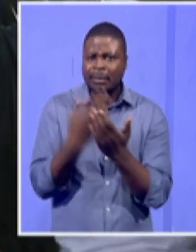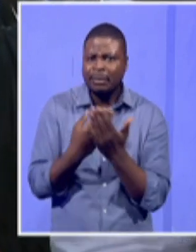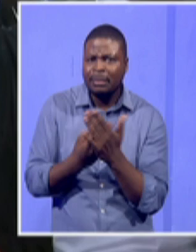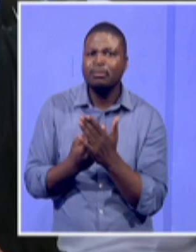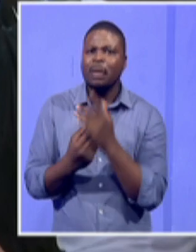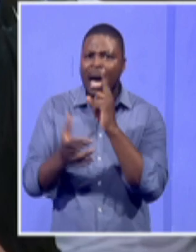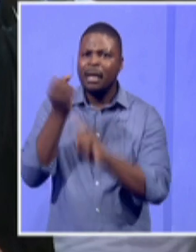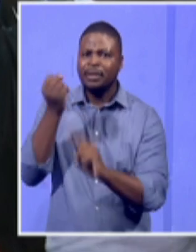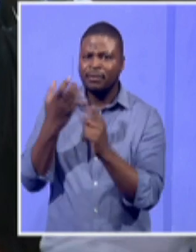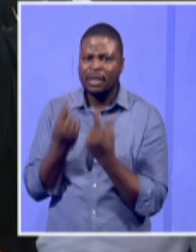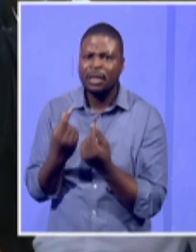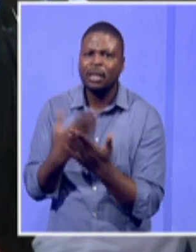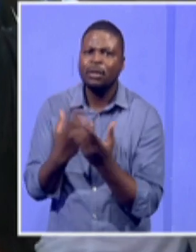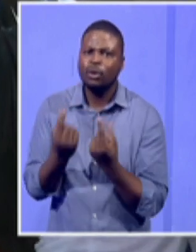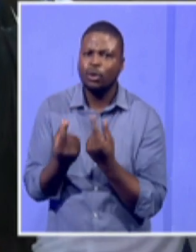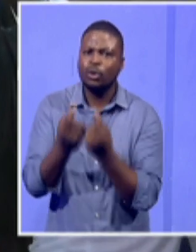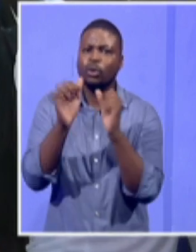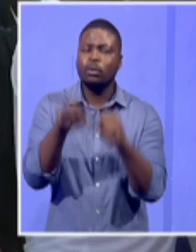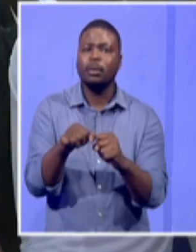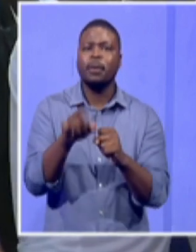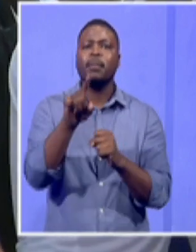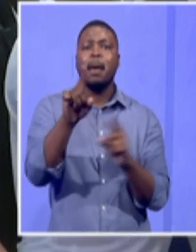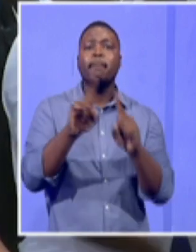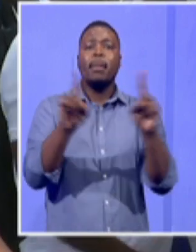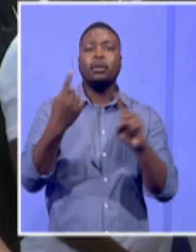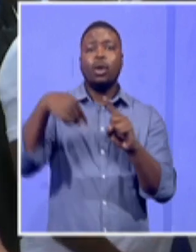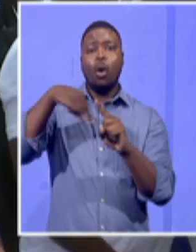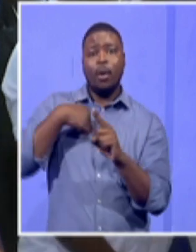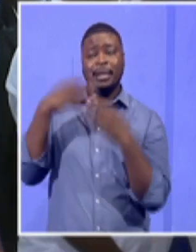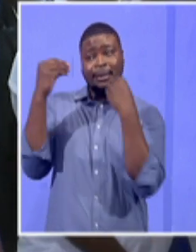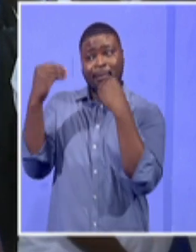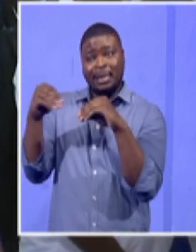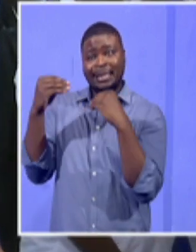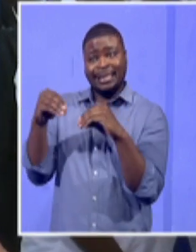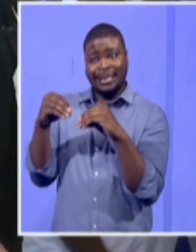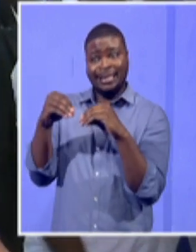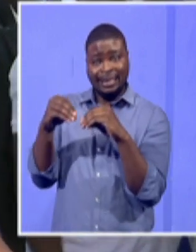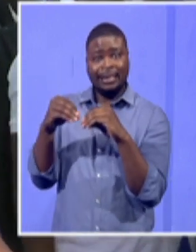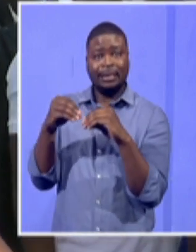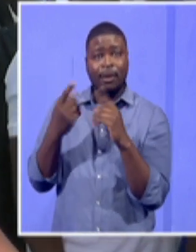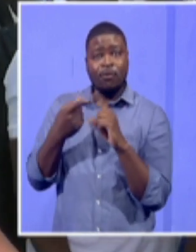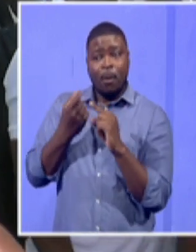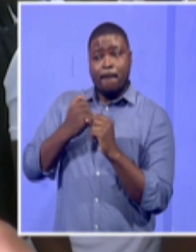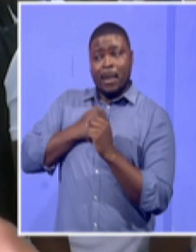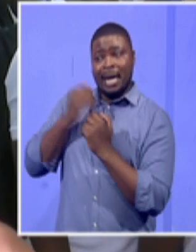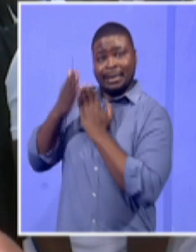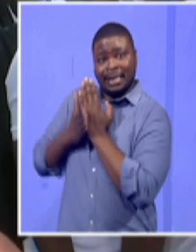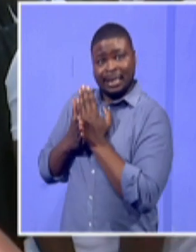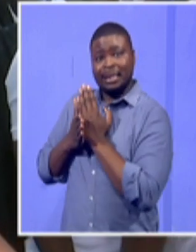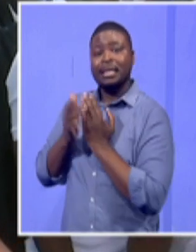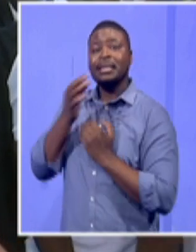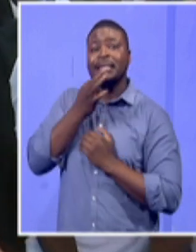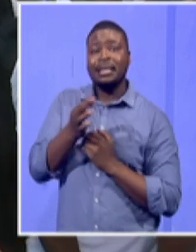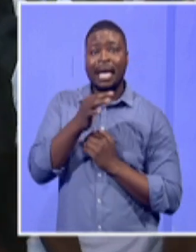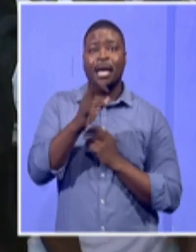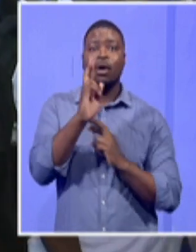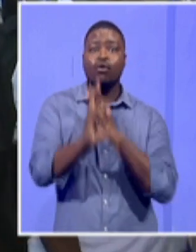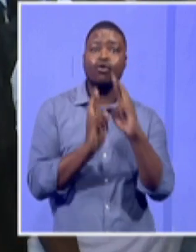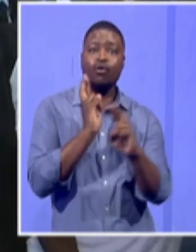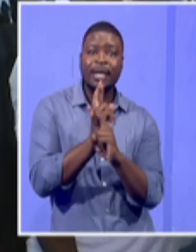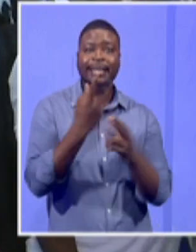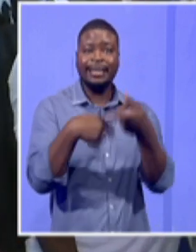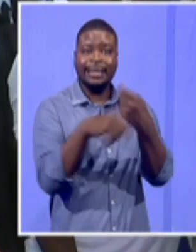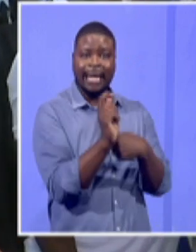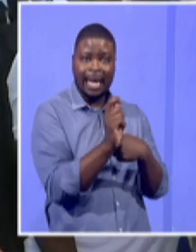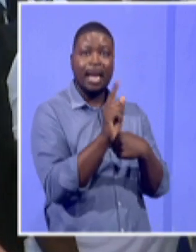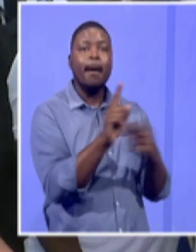we need, as business, from where I'm sitting, I'm not saying that you should do away with reselling, but we really should